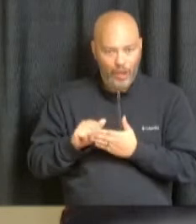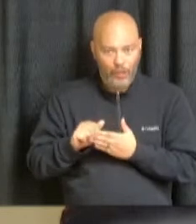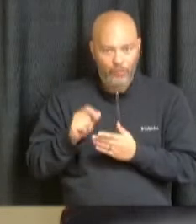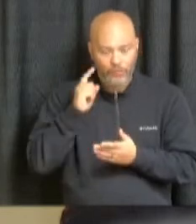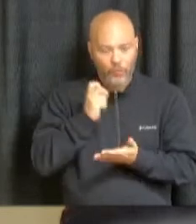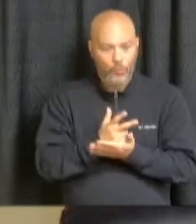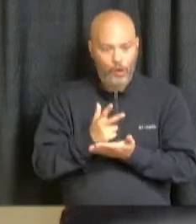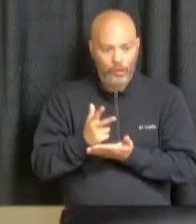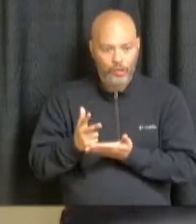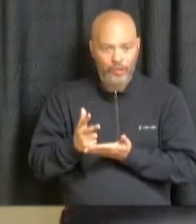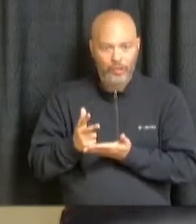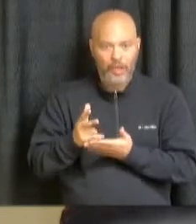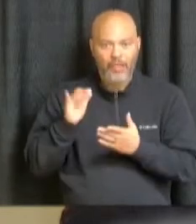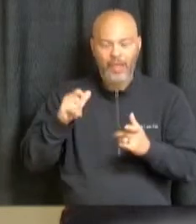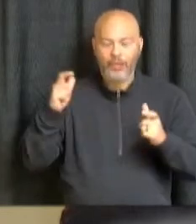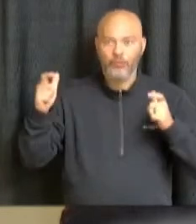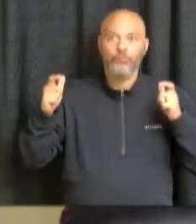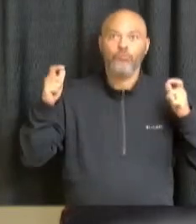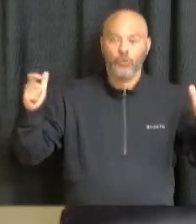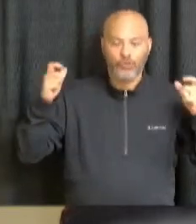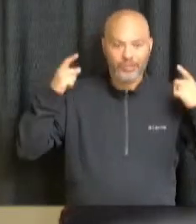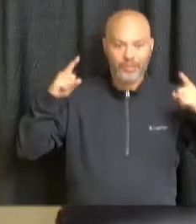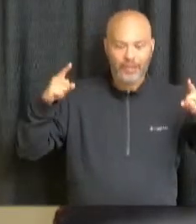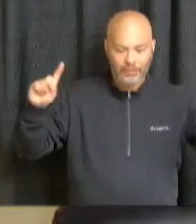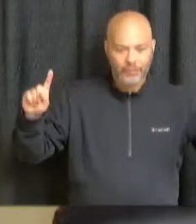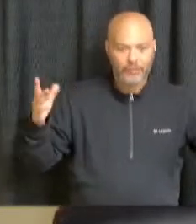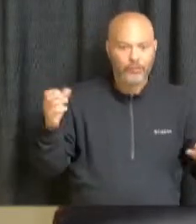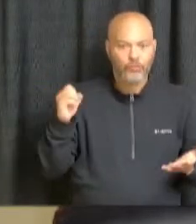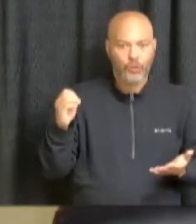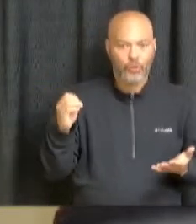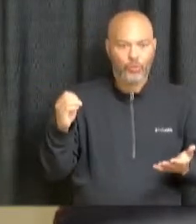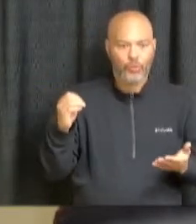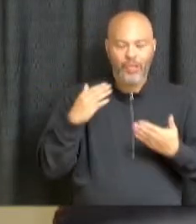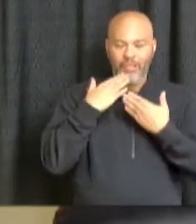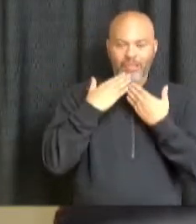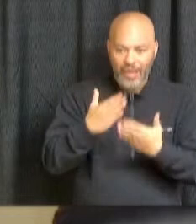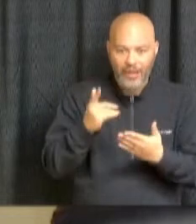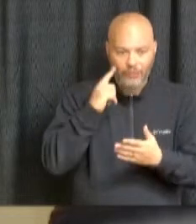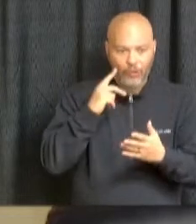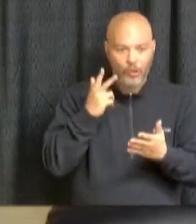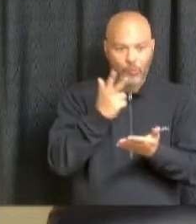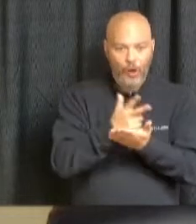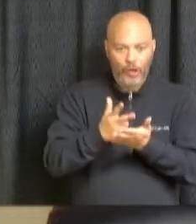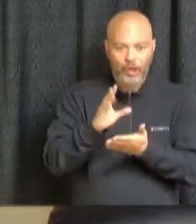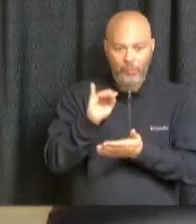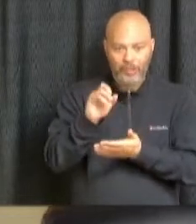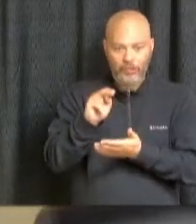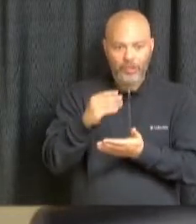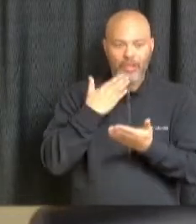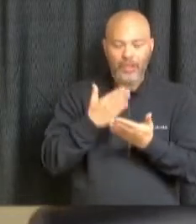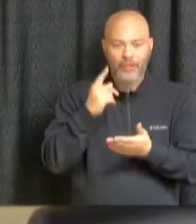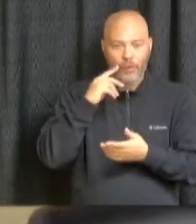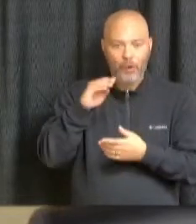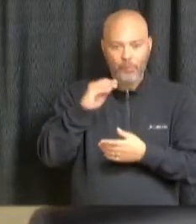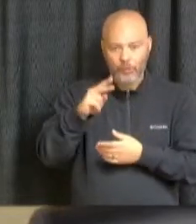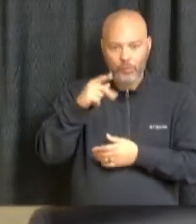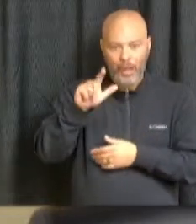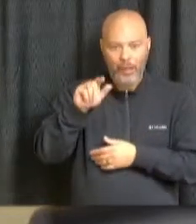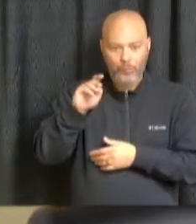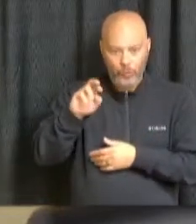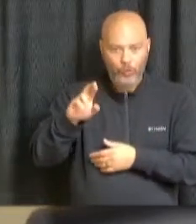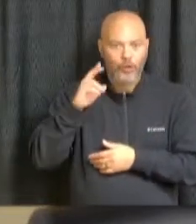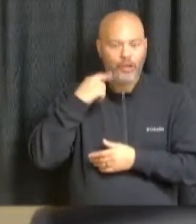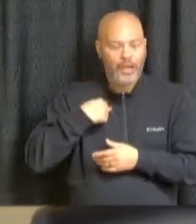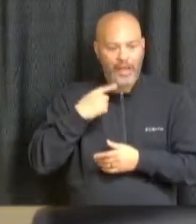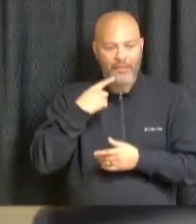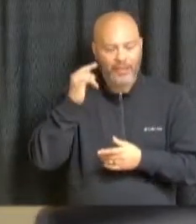$172,000 off of parking. That is a massive success, and I just want to say, thank you to the Parking Commission and thank you to Mr. Palmore just for all your hard work.